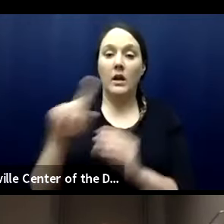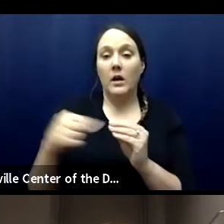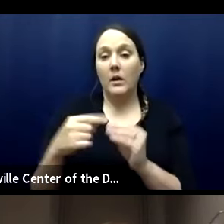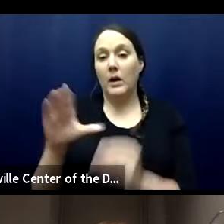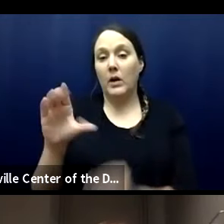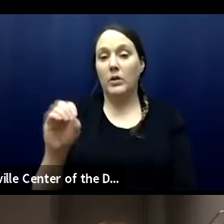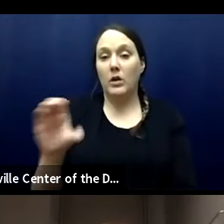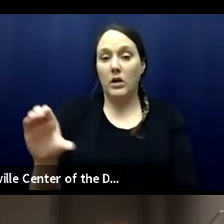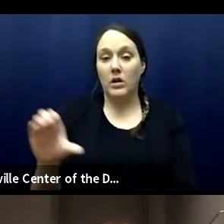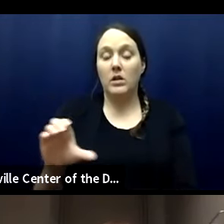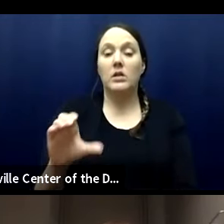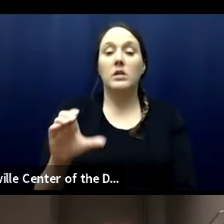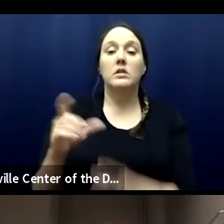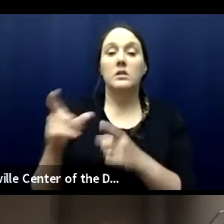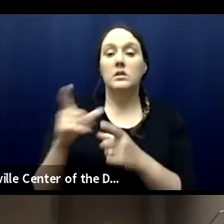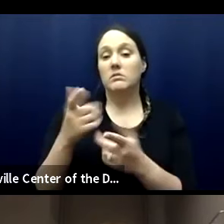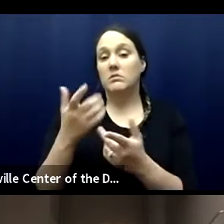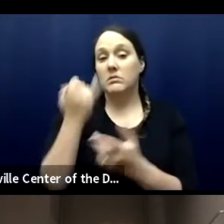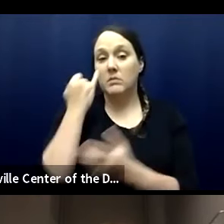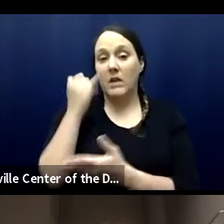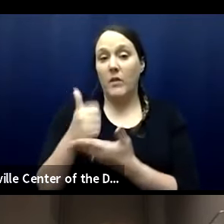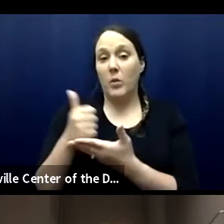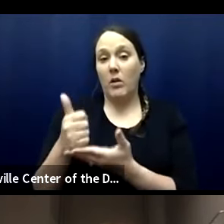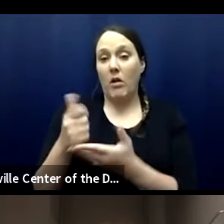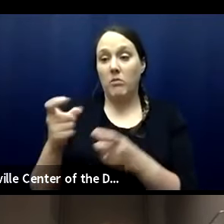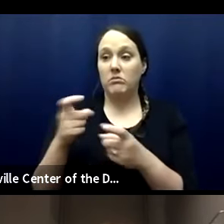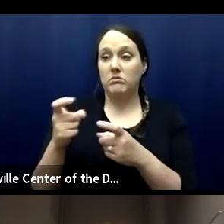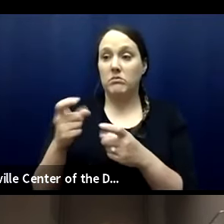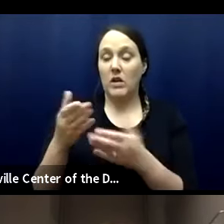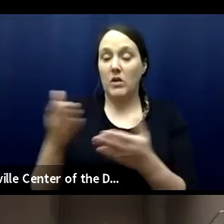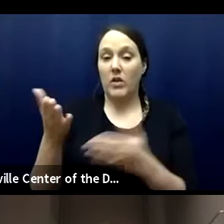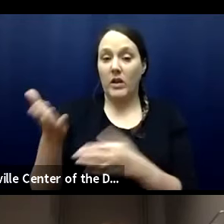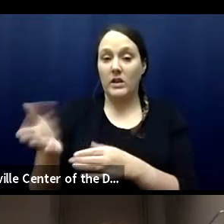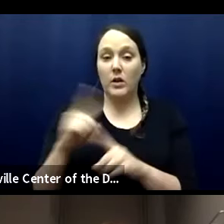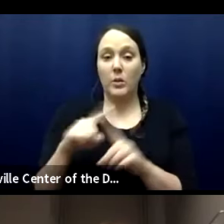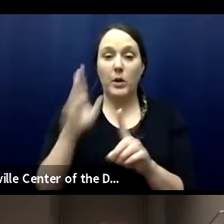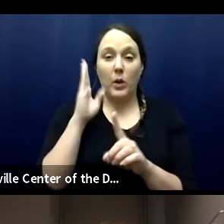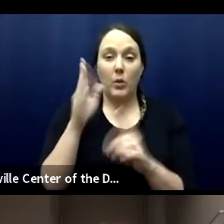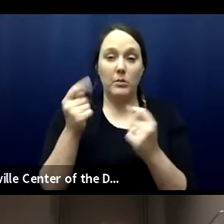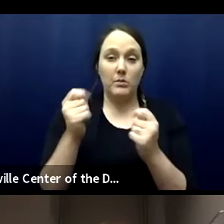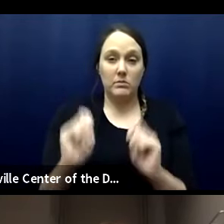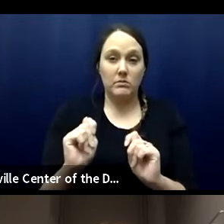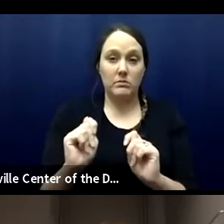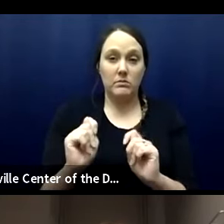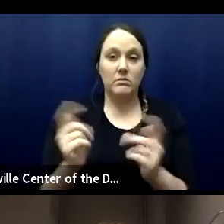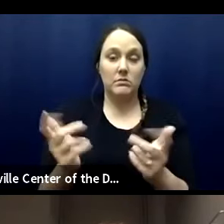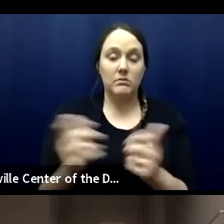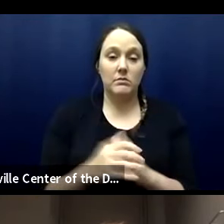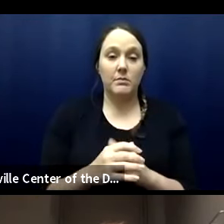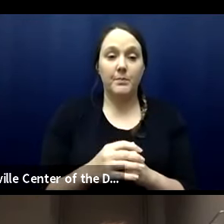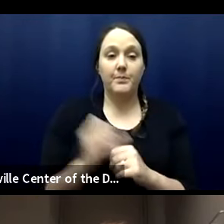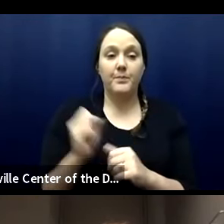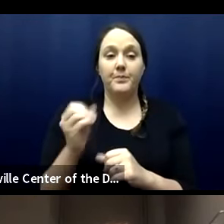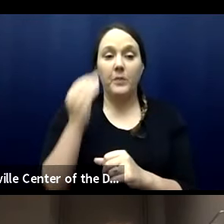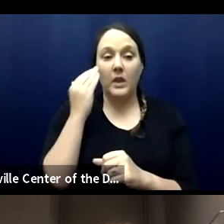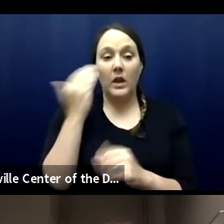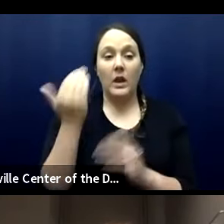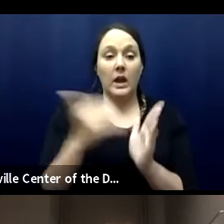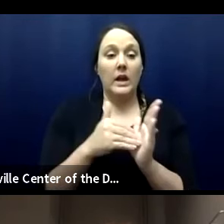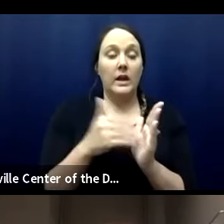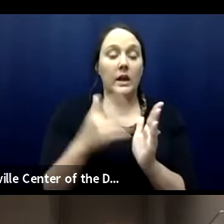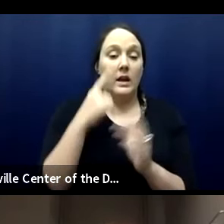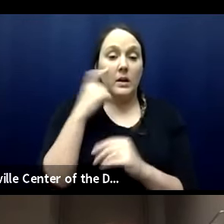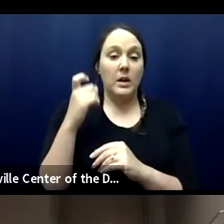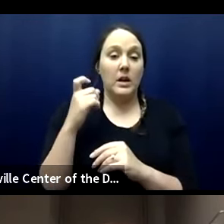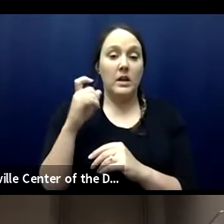to get a handle on things there, but it would be at least an attempt. And so, and again, since it